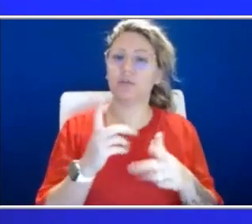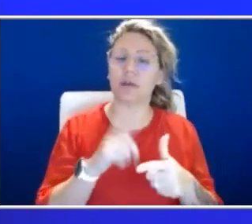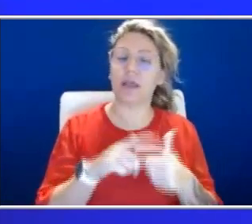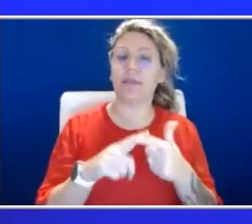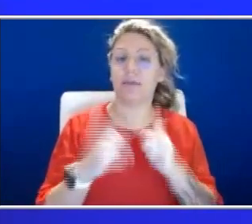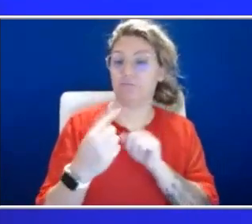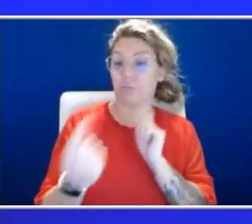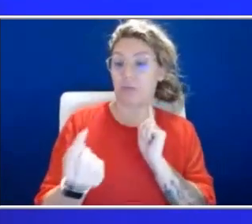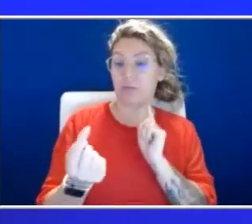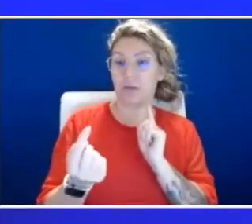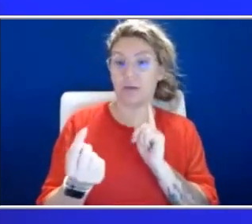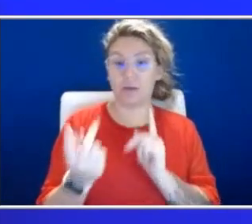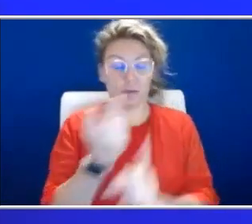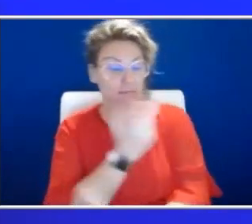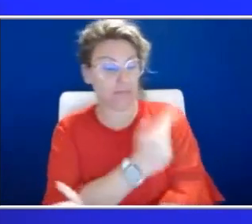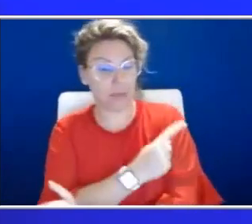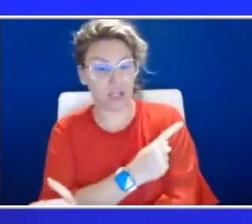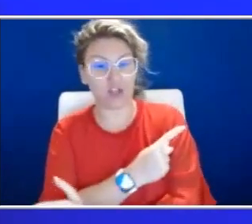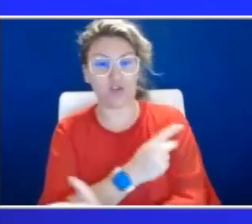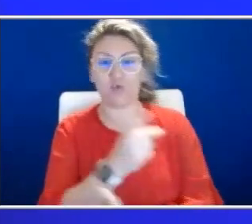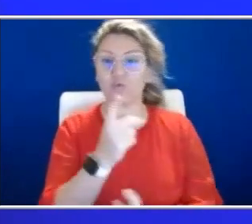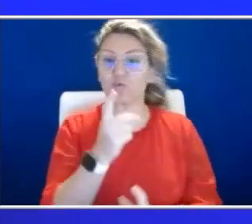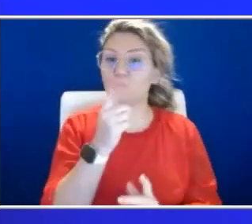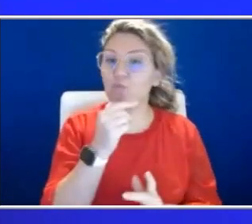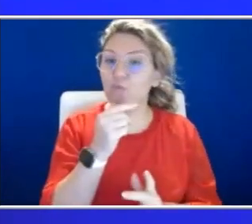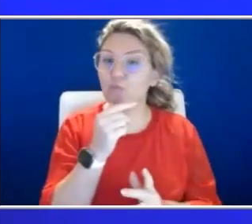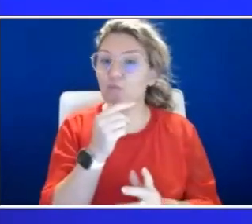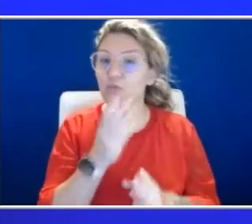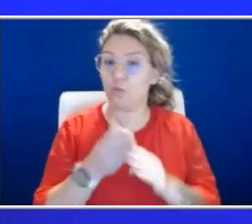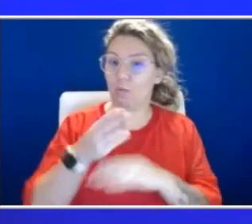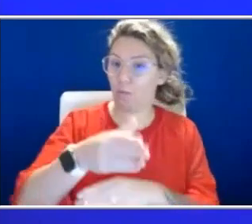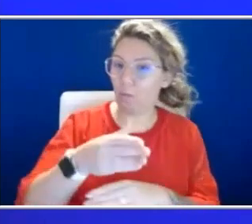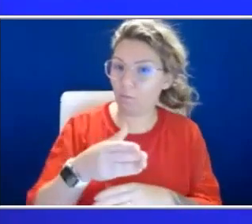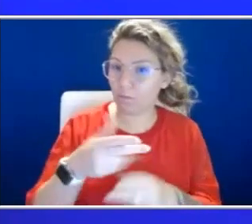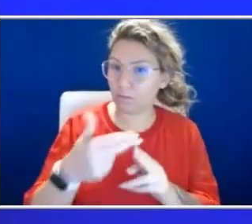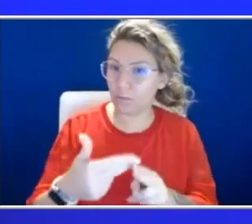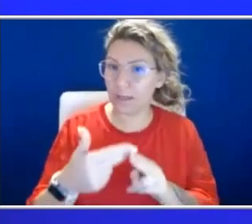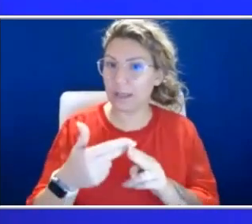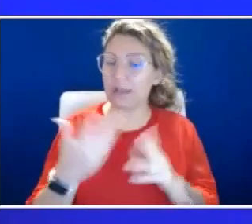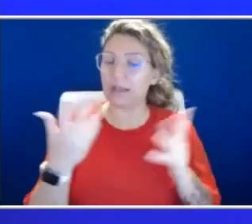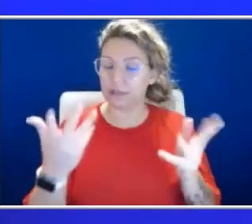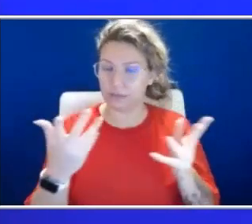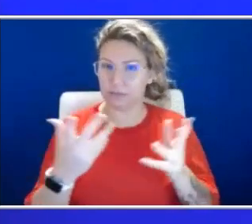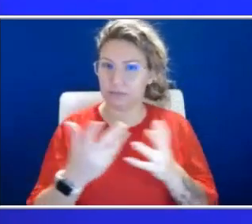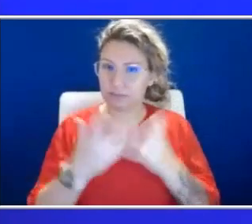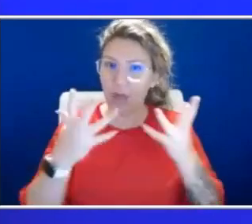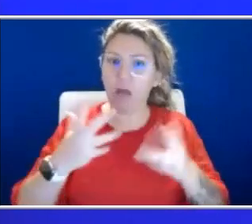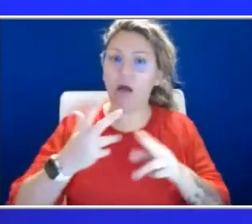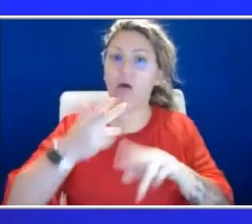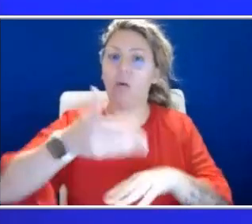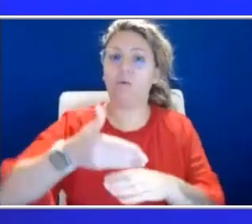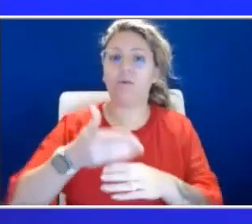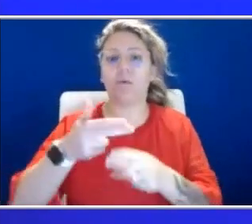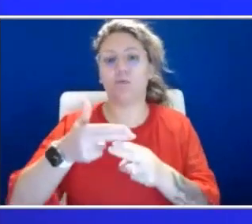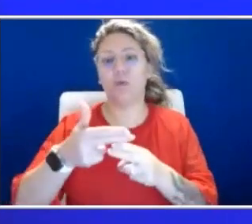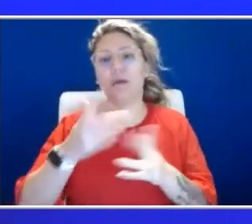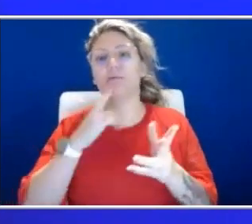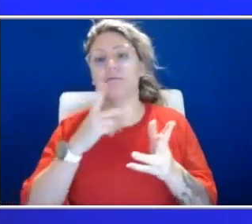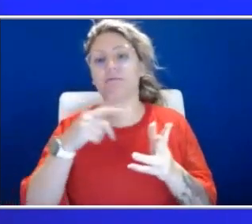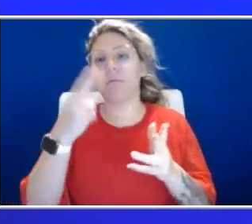spectrum, patients who are, overweight, extremely overweight, it carries a much higher risk for